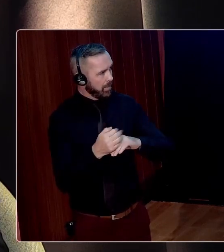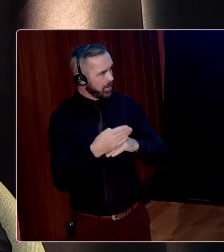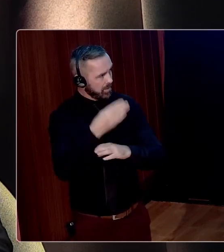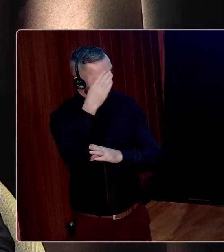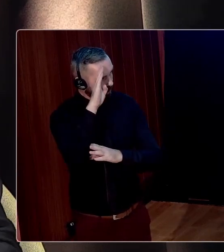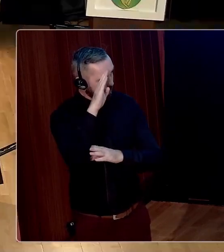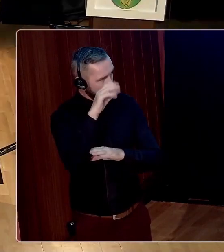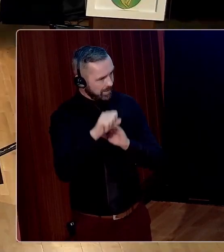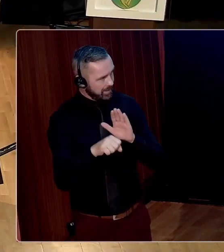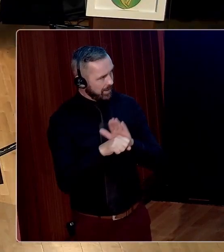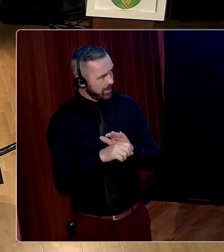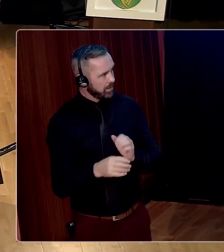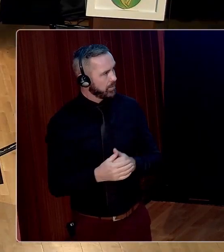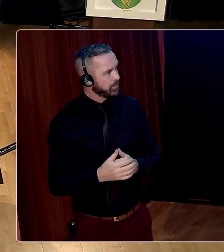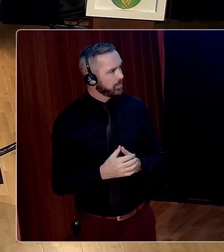state.